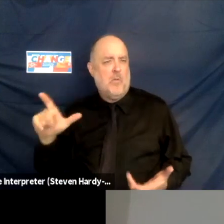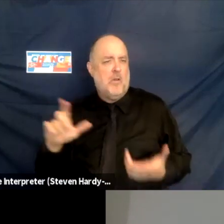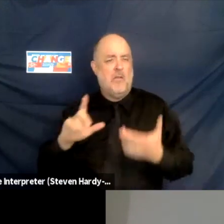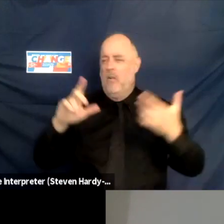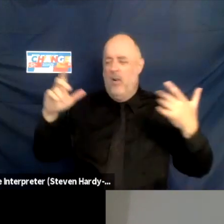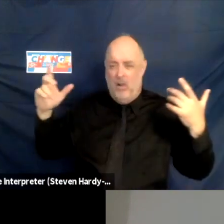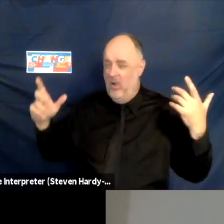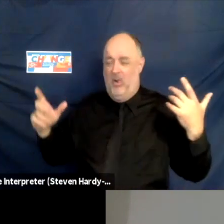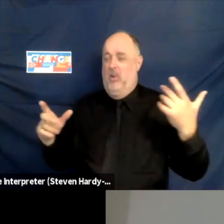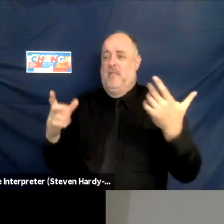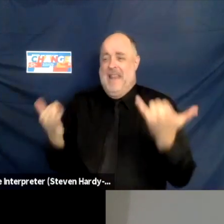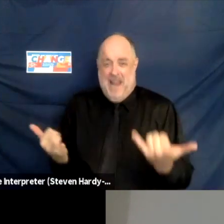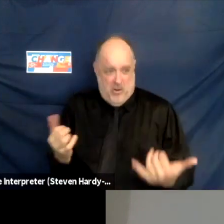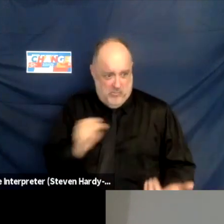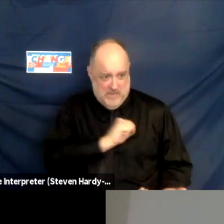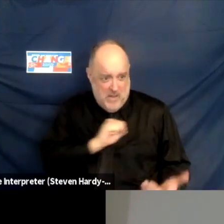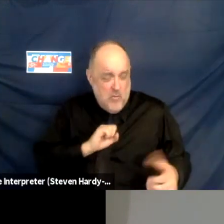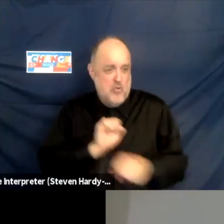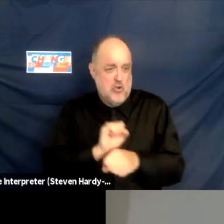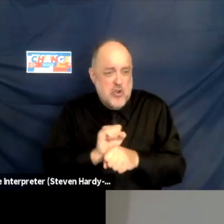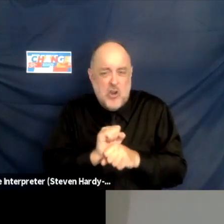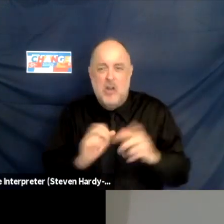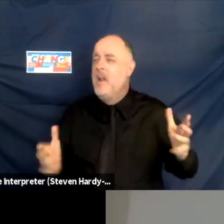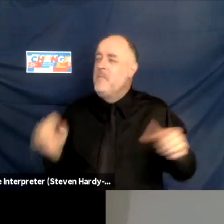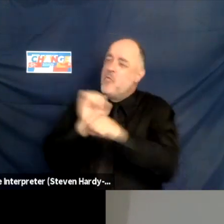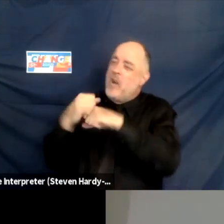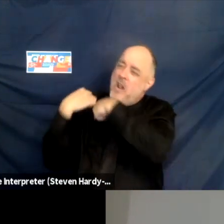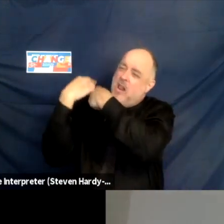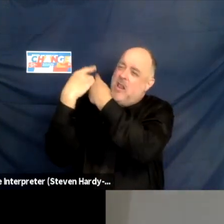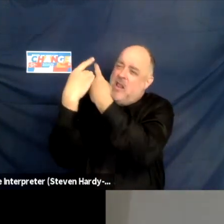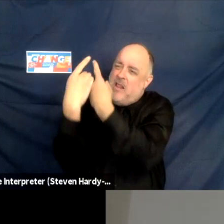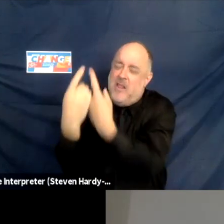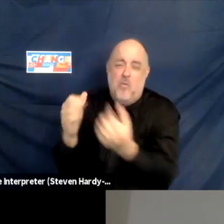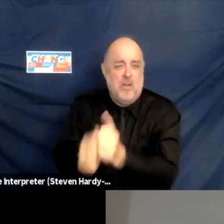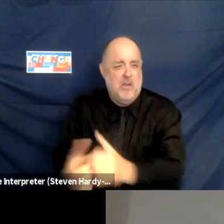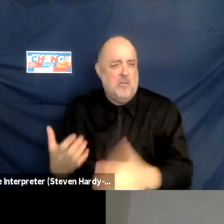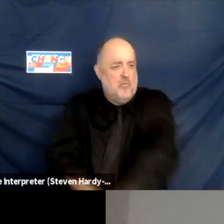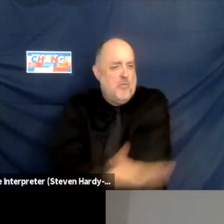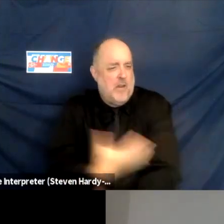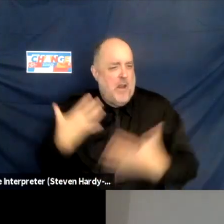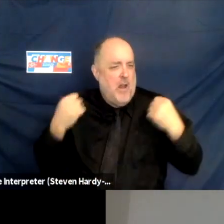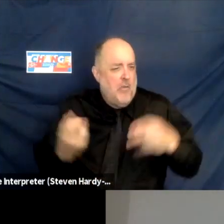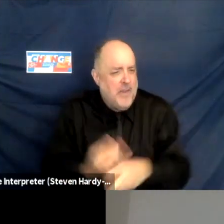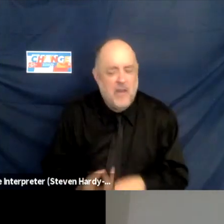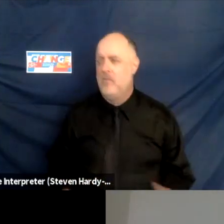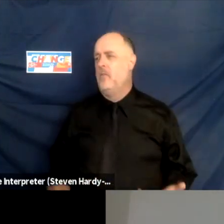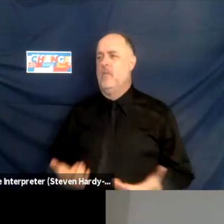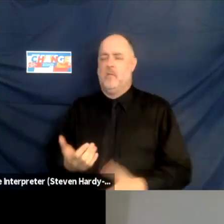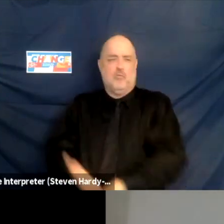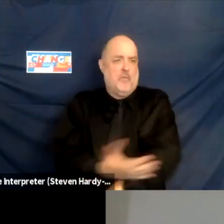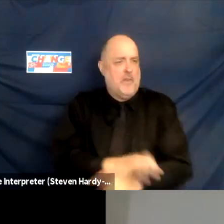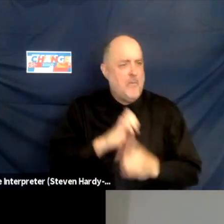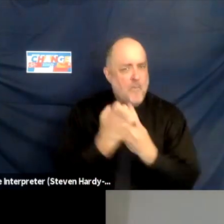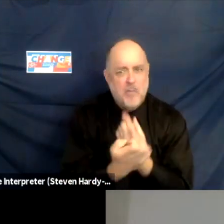Senator, Senator Carper has worked extensively on reforming our healthcare system, improving our environment, and ensuring that federal programs are